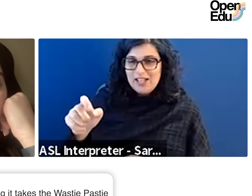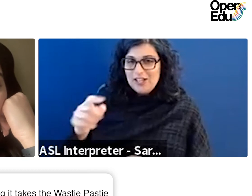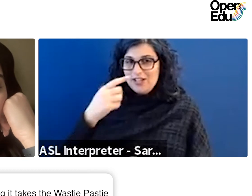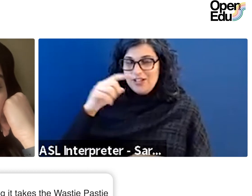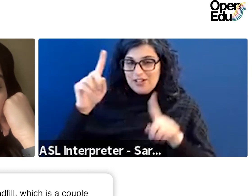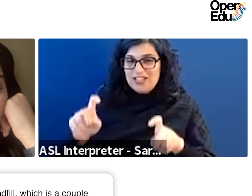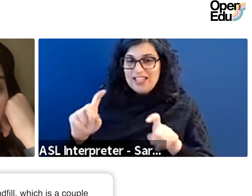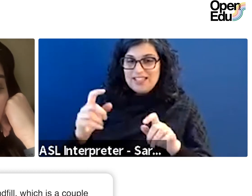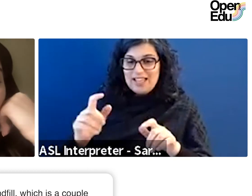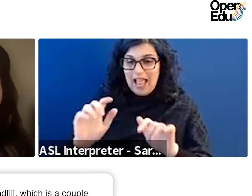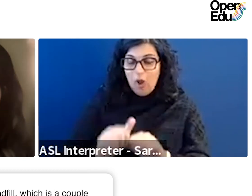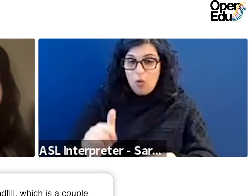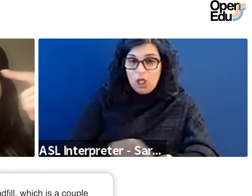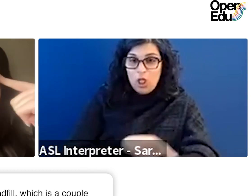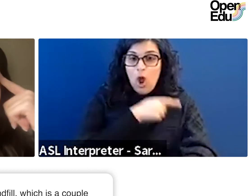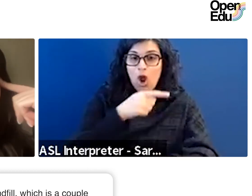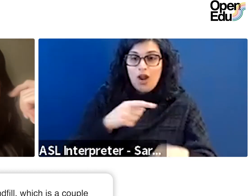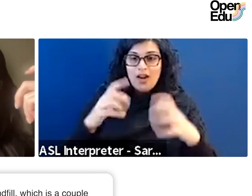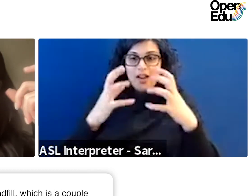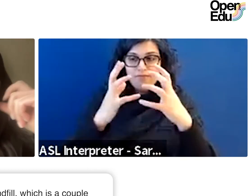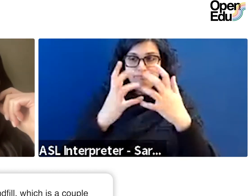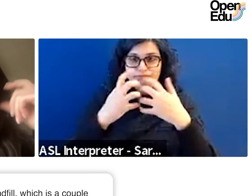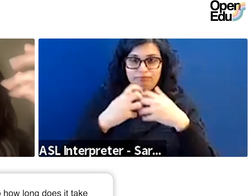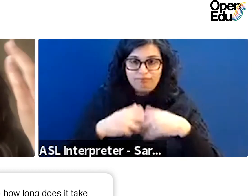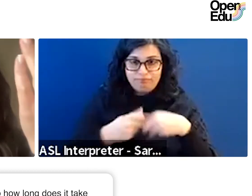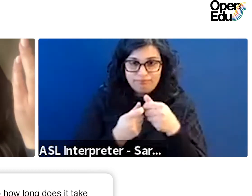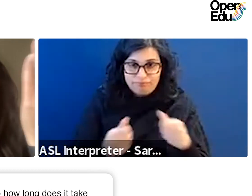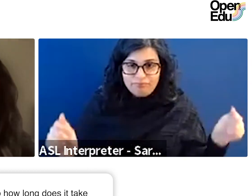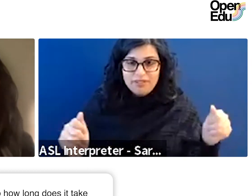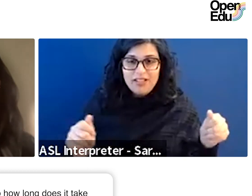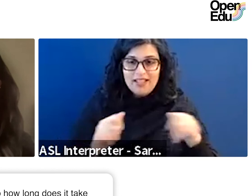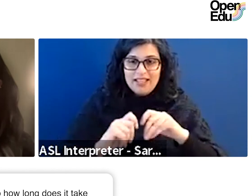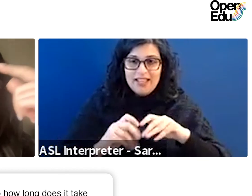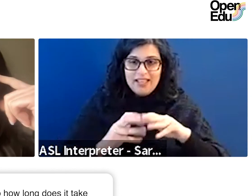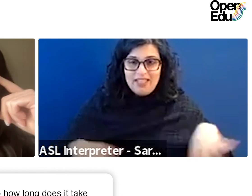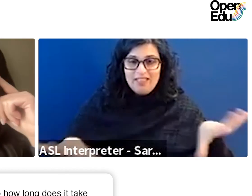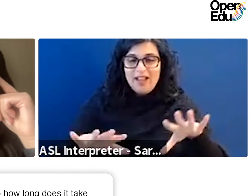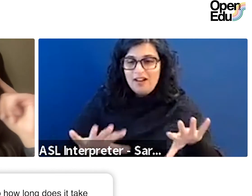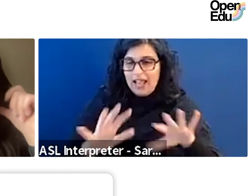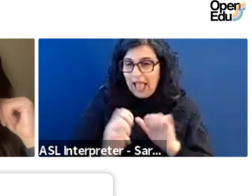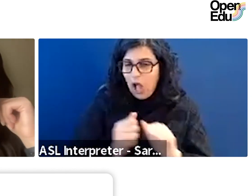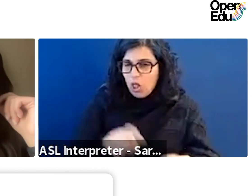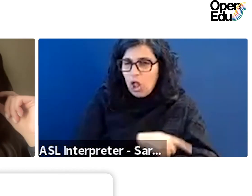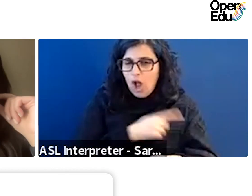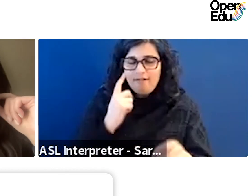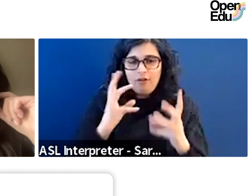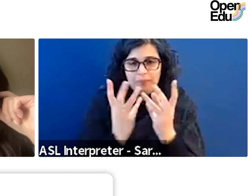to break down in the landfill? Which is, a couple people ask that question. So how long does it take for them to degrade?